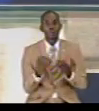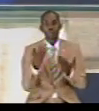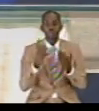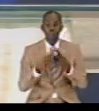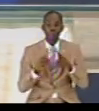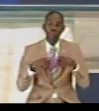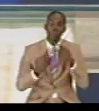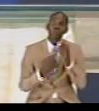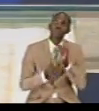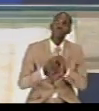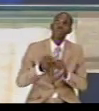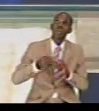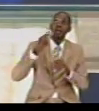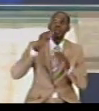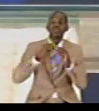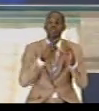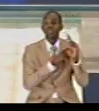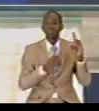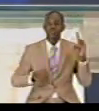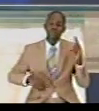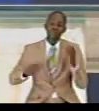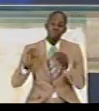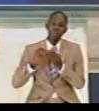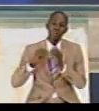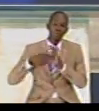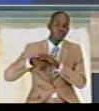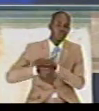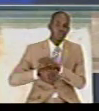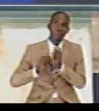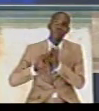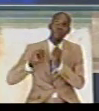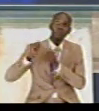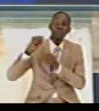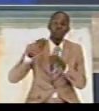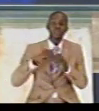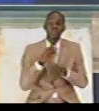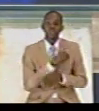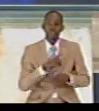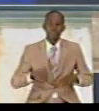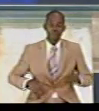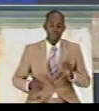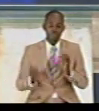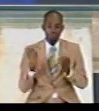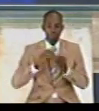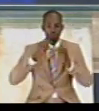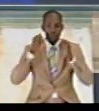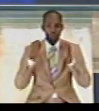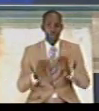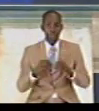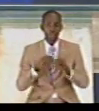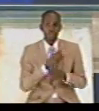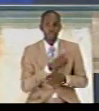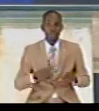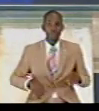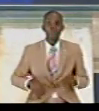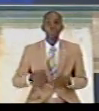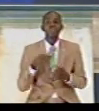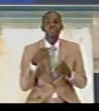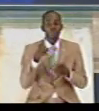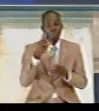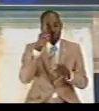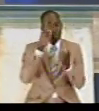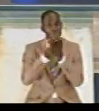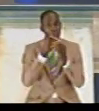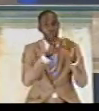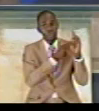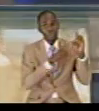the Lord, farther in the Lord, stronger in the Lord. You are trusting the Lord. It will happen. It will